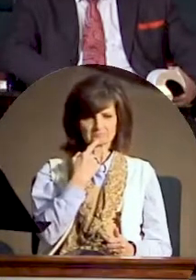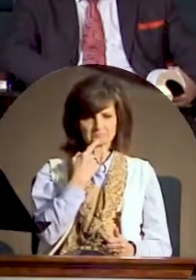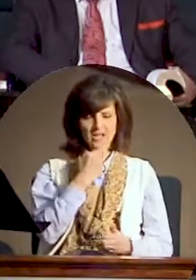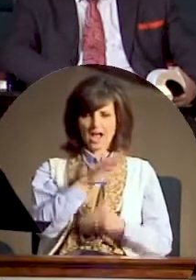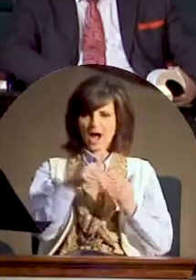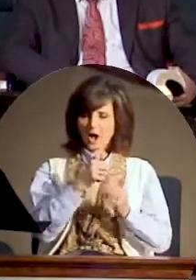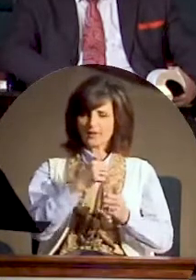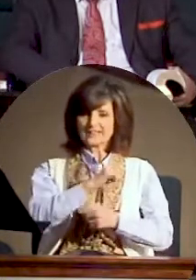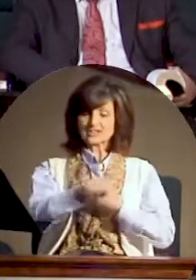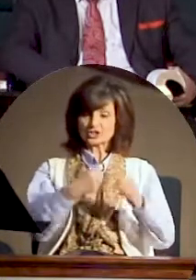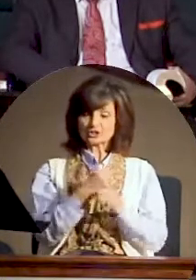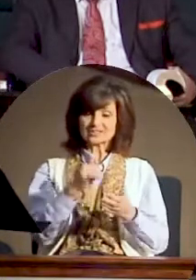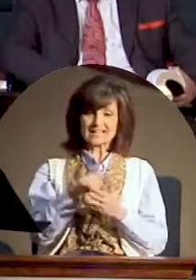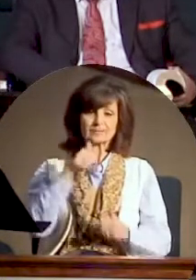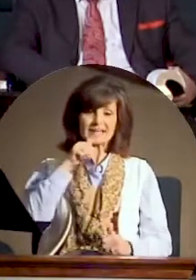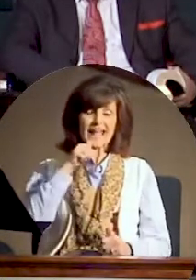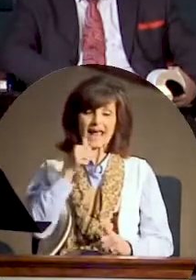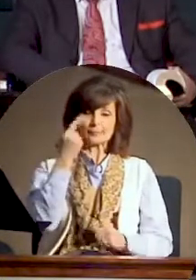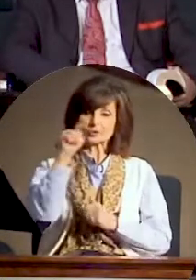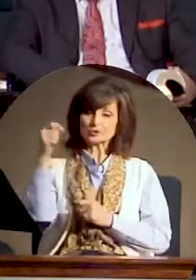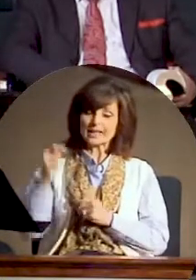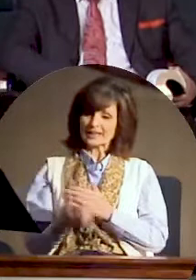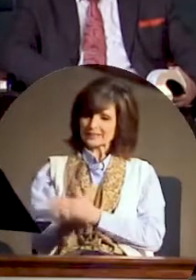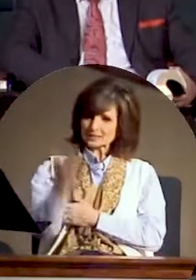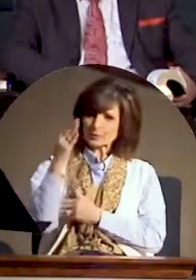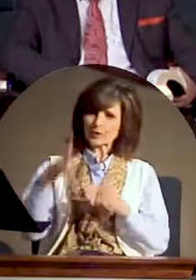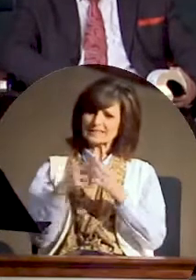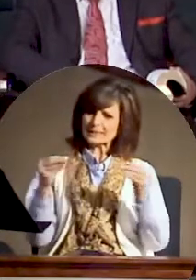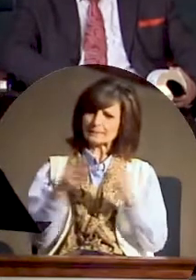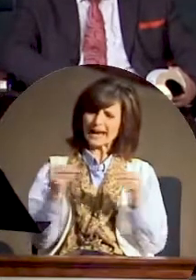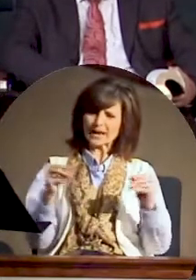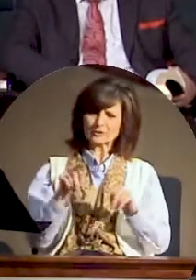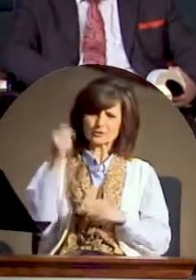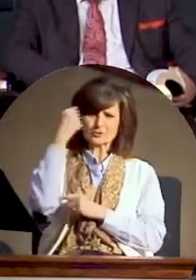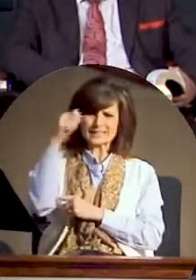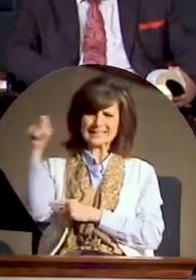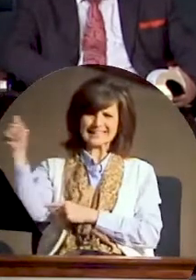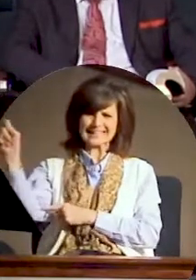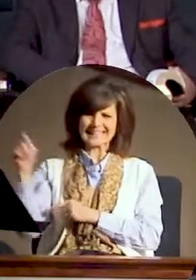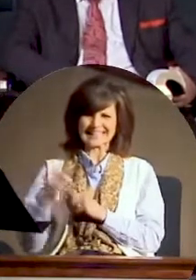these years that's been an apple tree, and this morning it got up and there's pears hanging off of it.